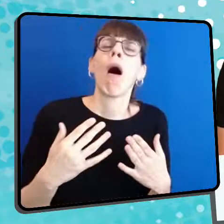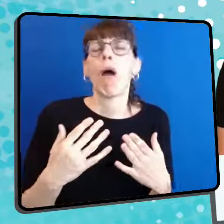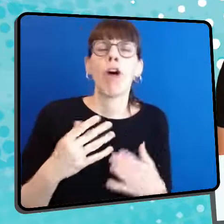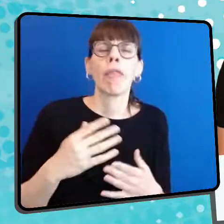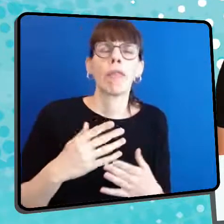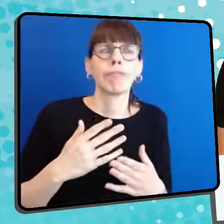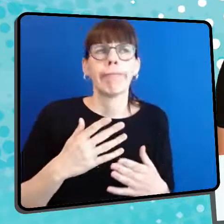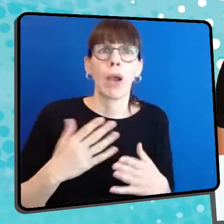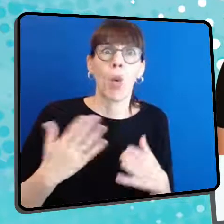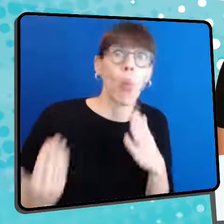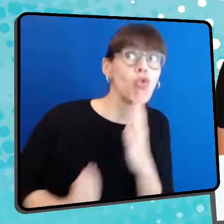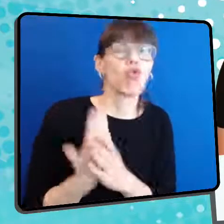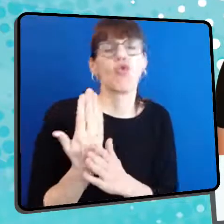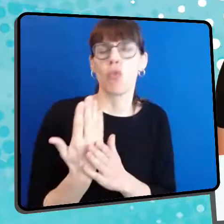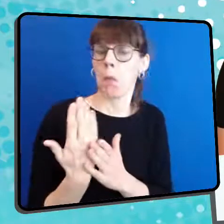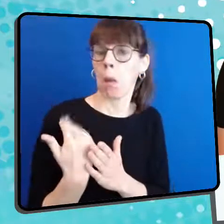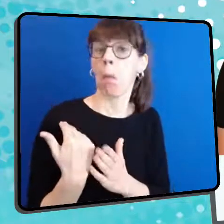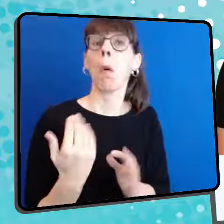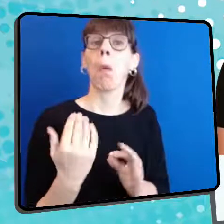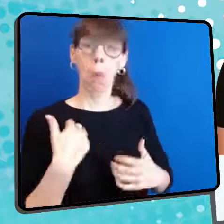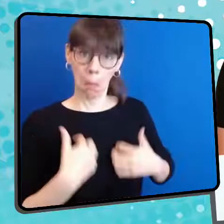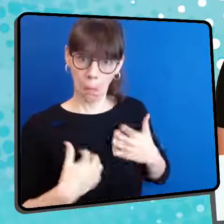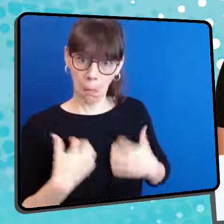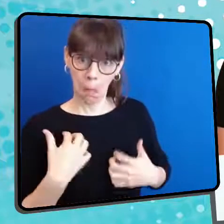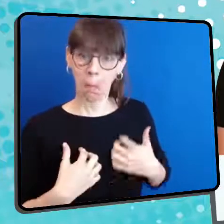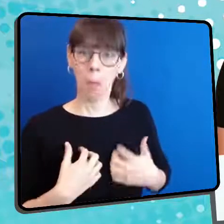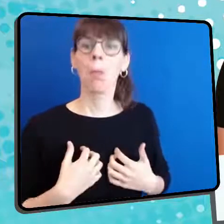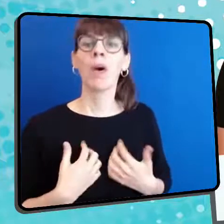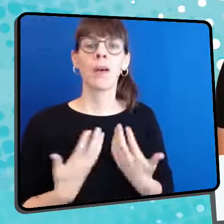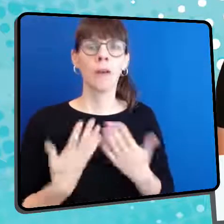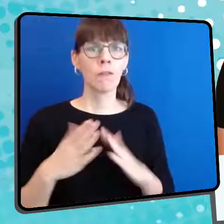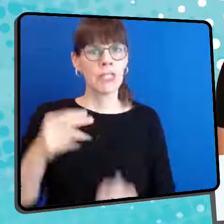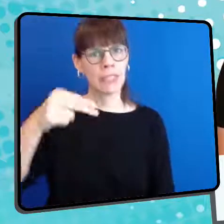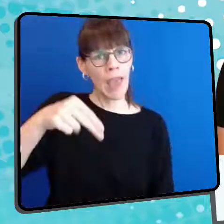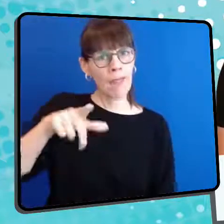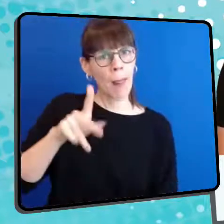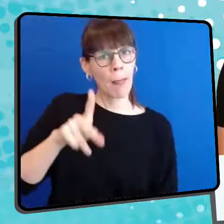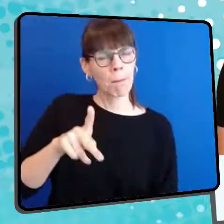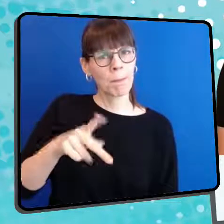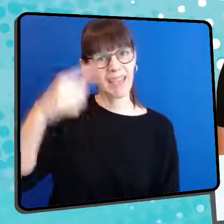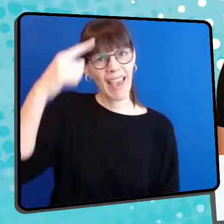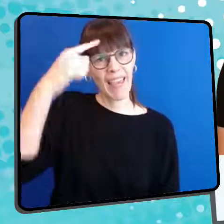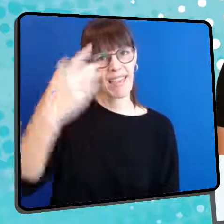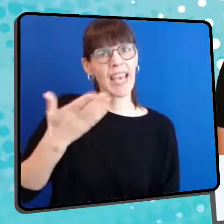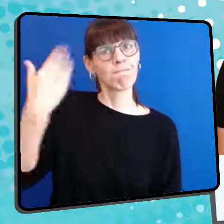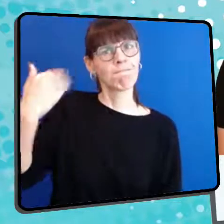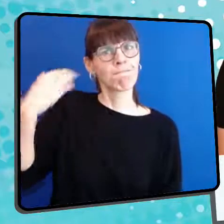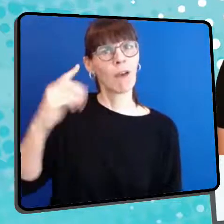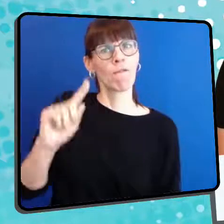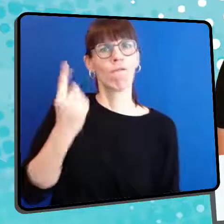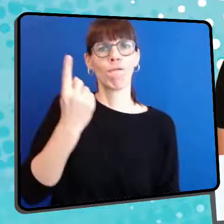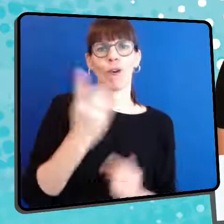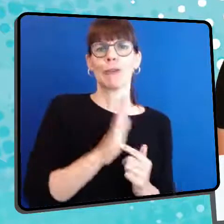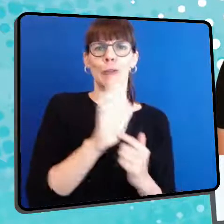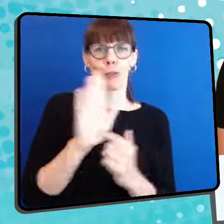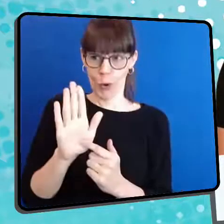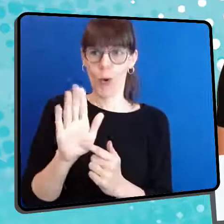we had an NLP answer actually, I think, from Terry in our first episode. So that's interesting. Text is still the thing. Still the